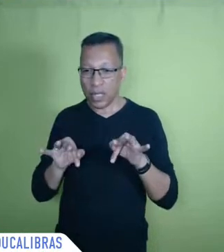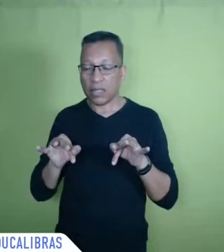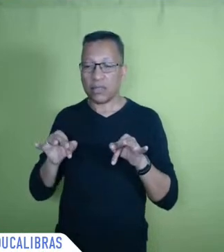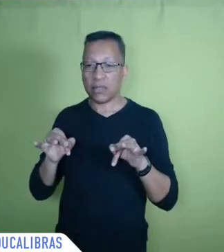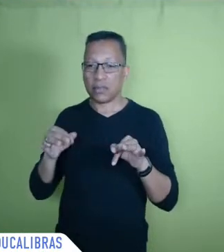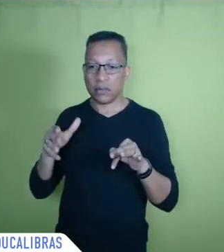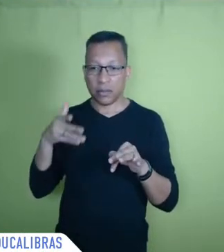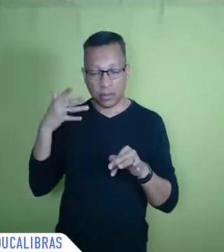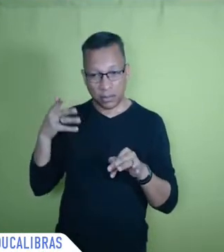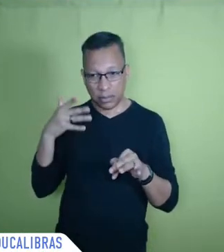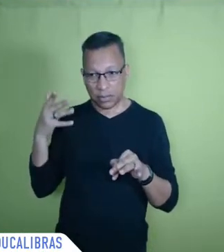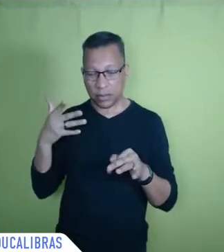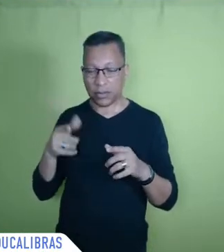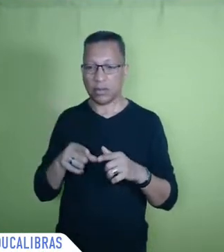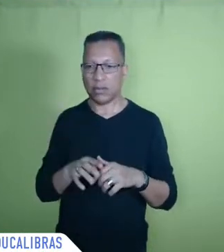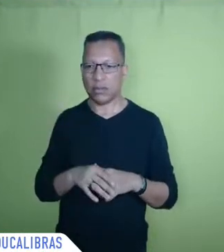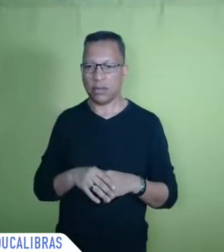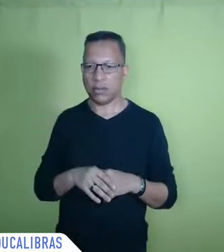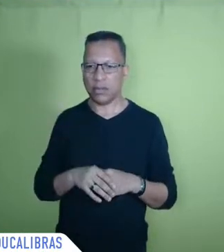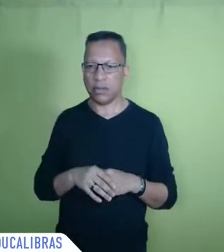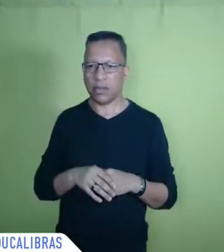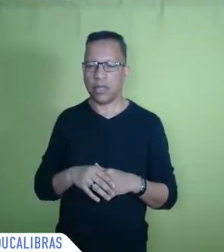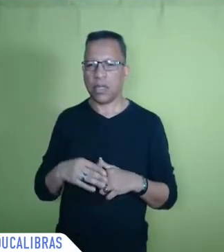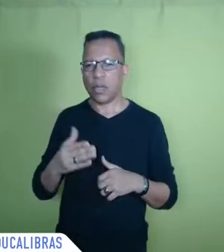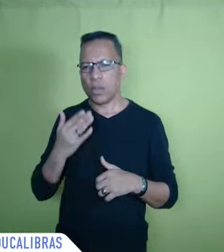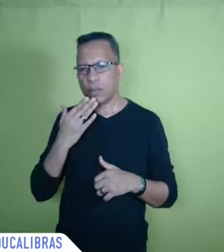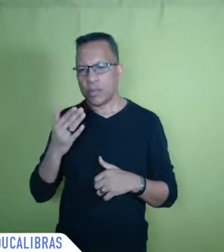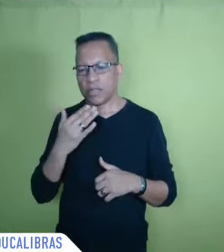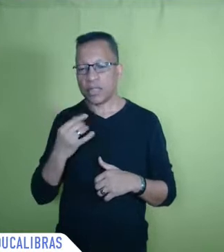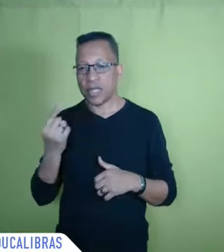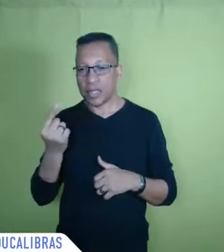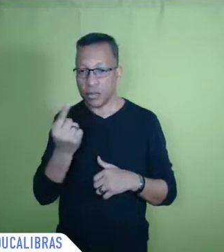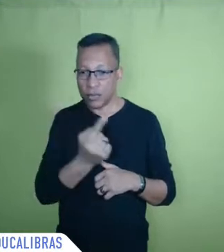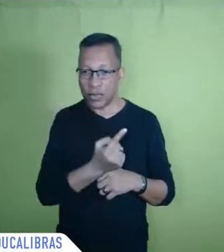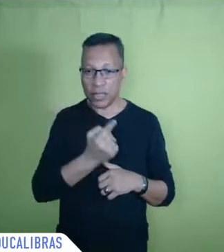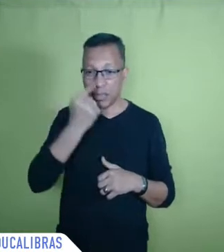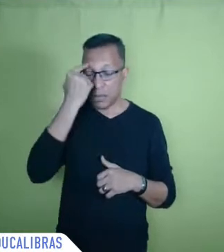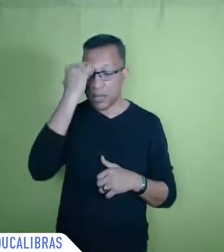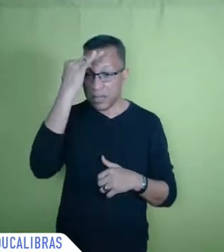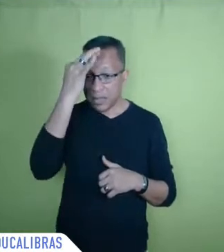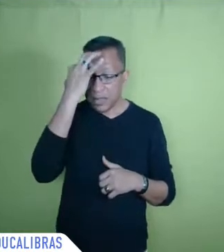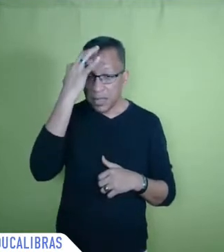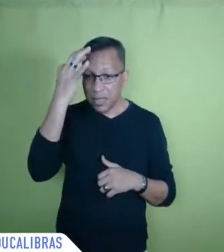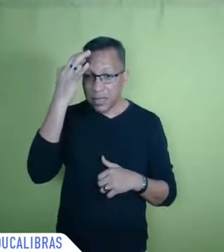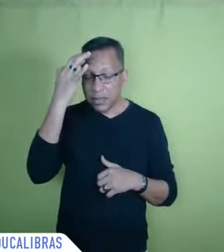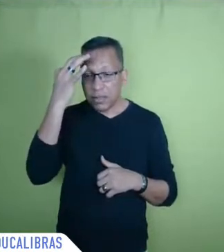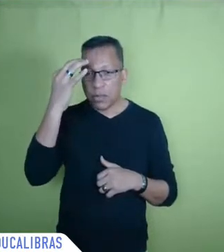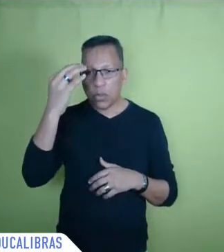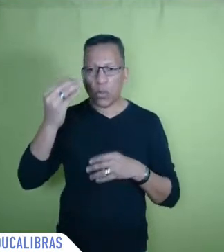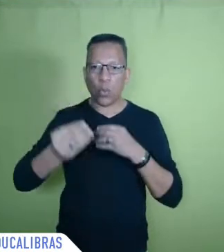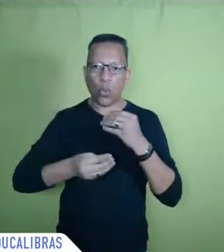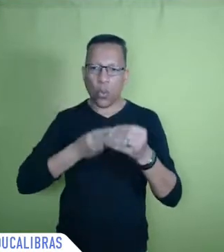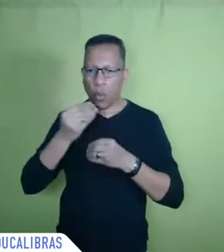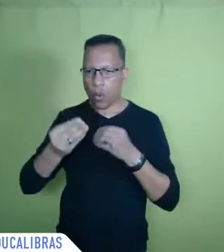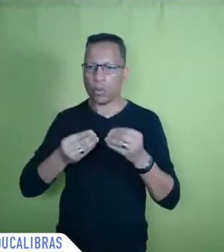and to include your final considerations. So I'll kindly ask you to